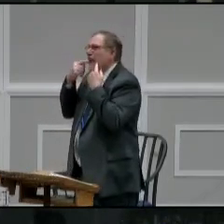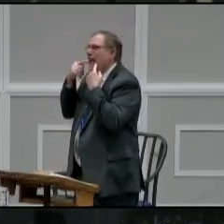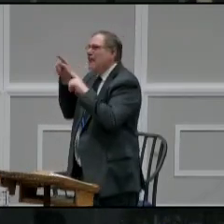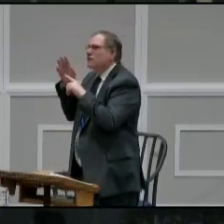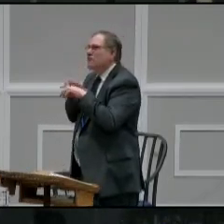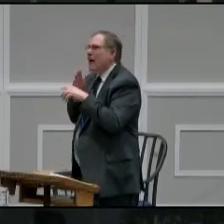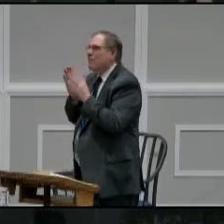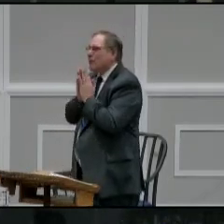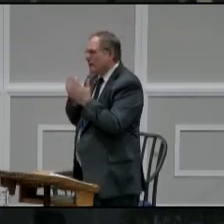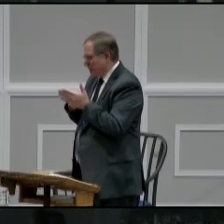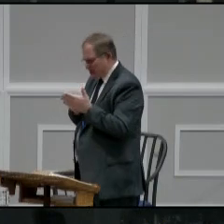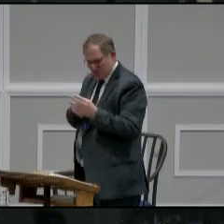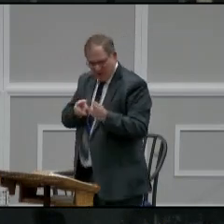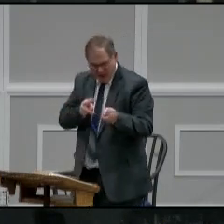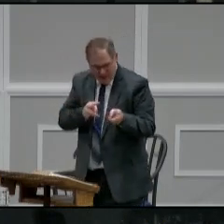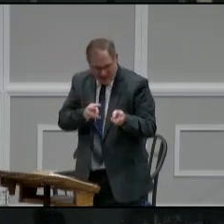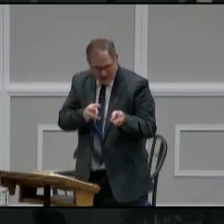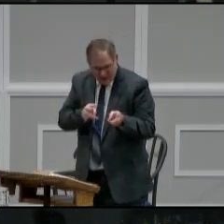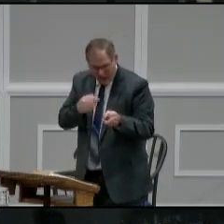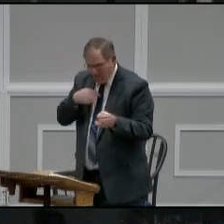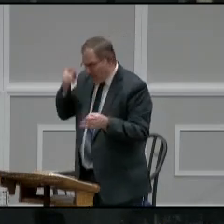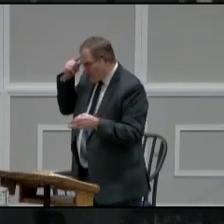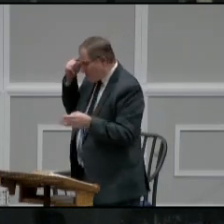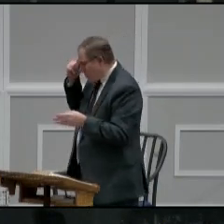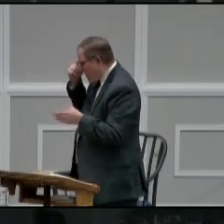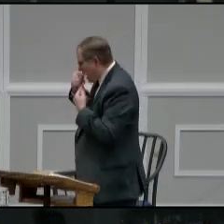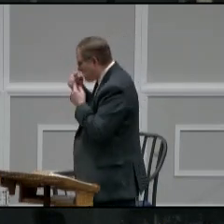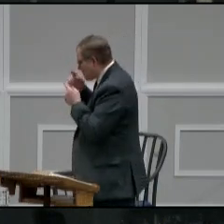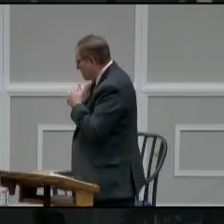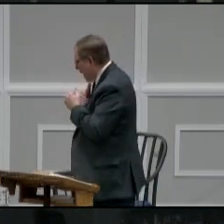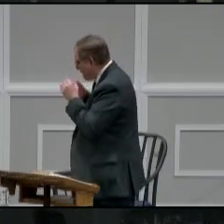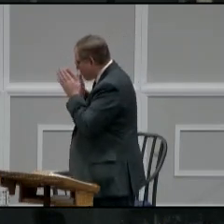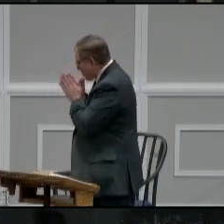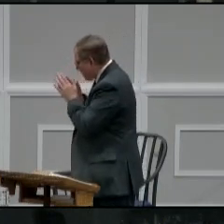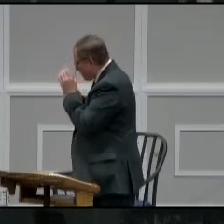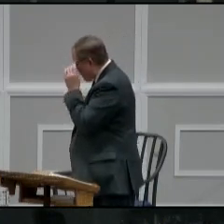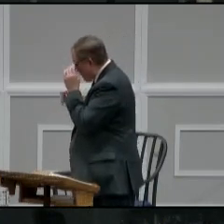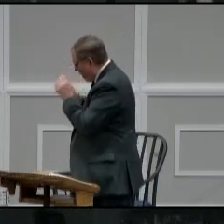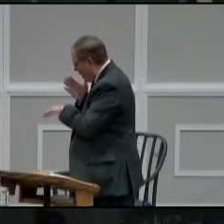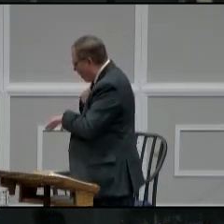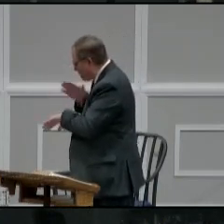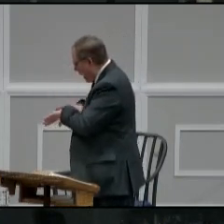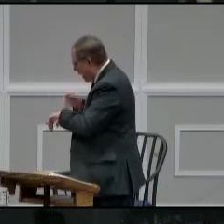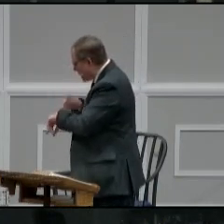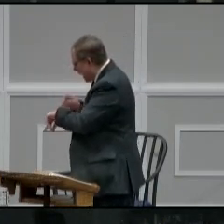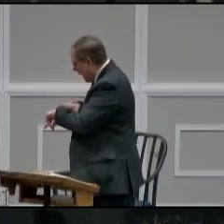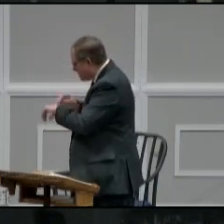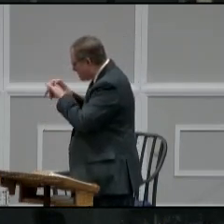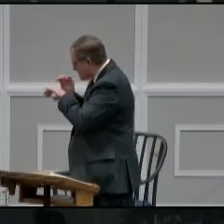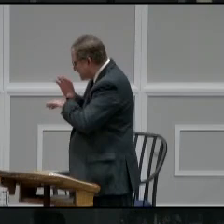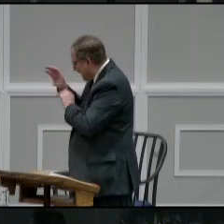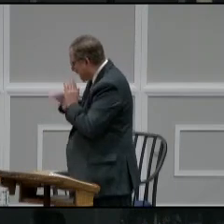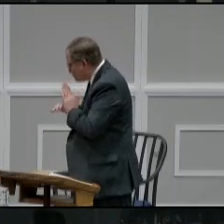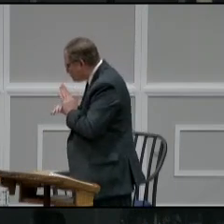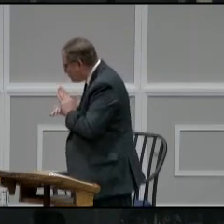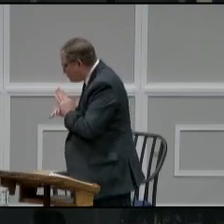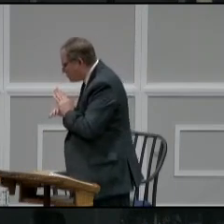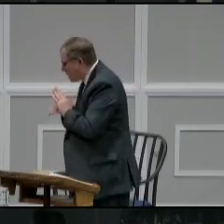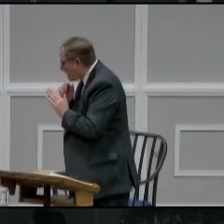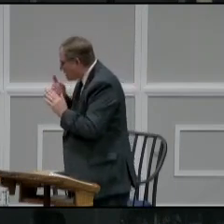way. I thought you were going to answer my prayer on this timetable right here, Lord. but I don't see anything